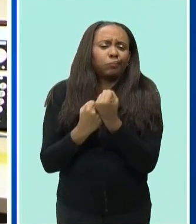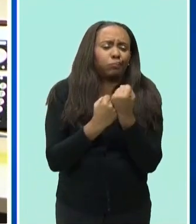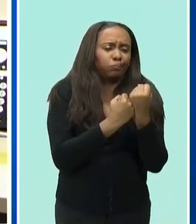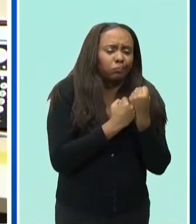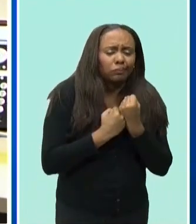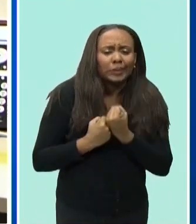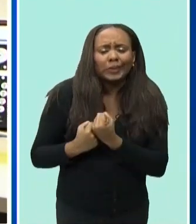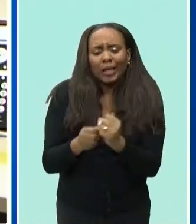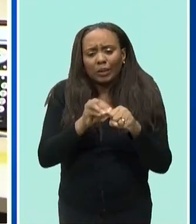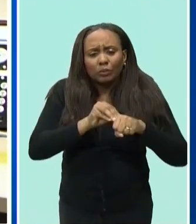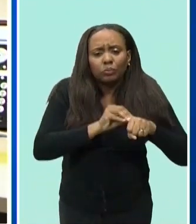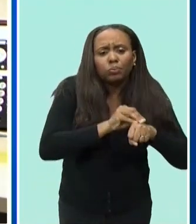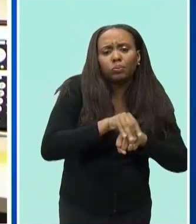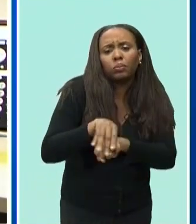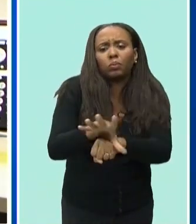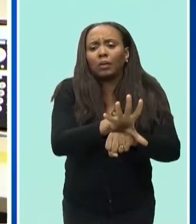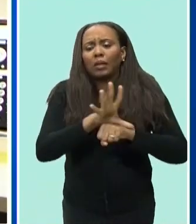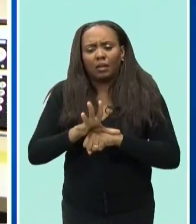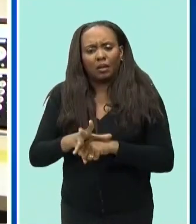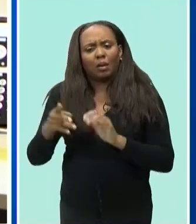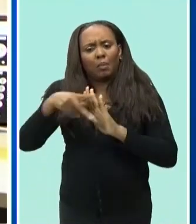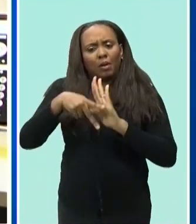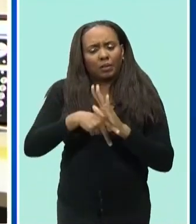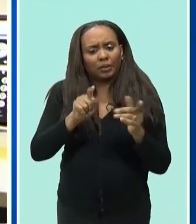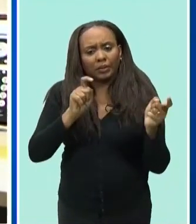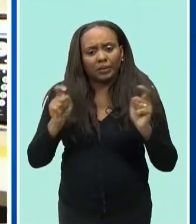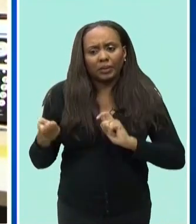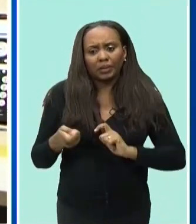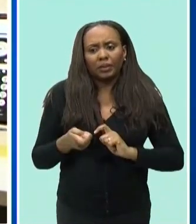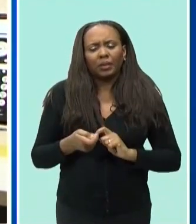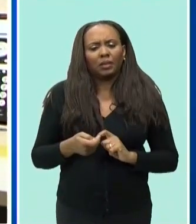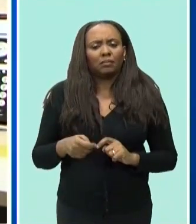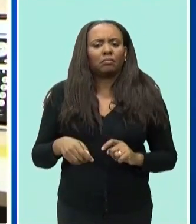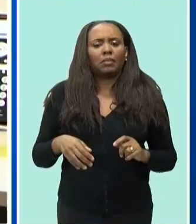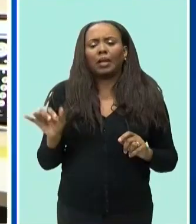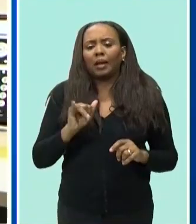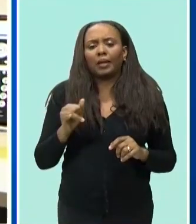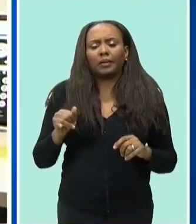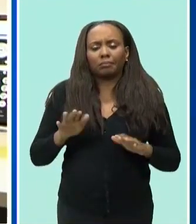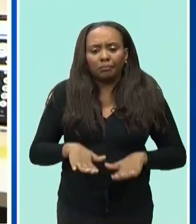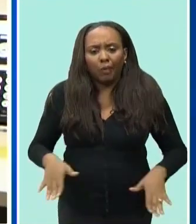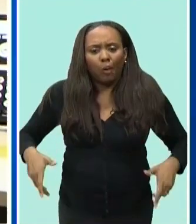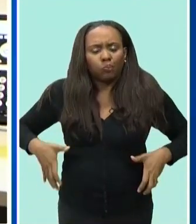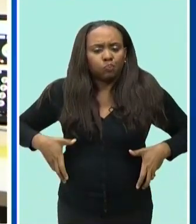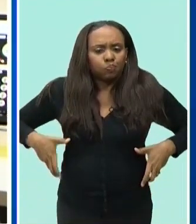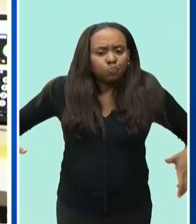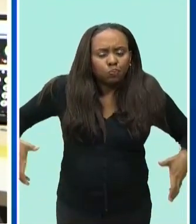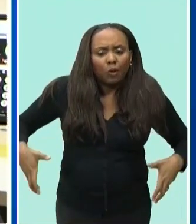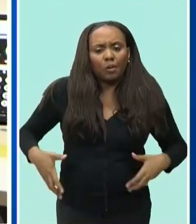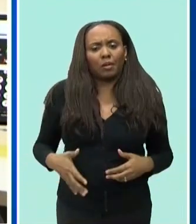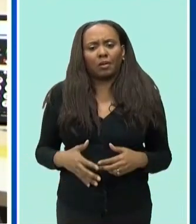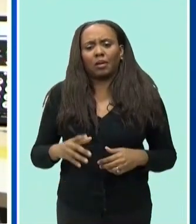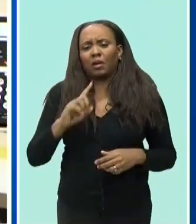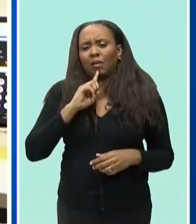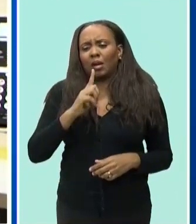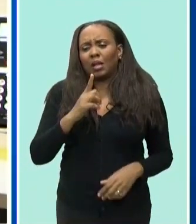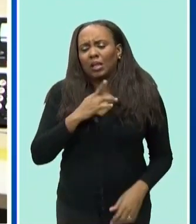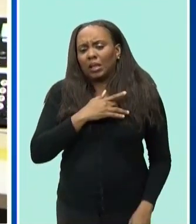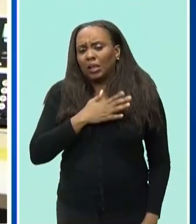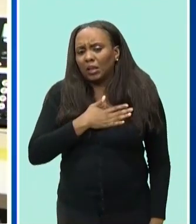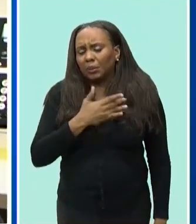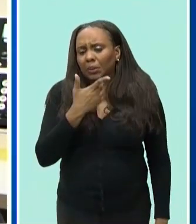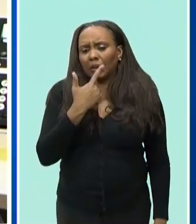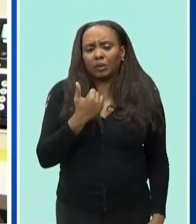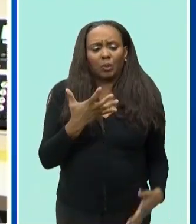and influencing policy changes. So we have the whole issue of childhood obesity, and that's something that is very dear to our hearts in terms